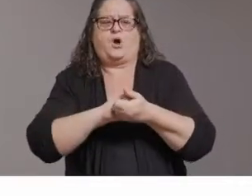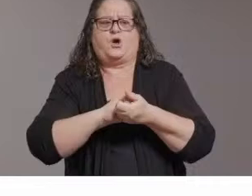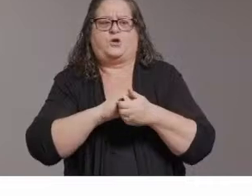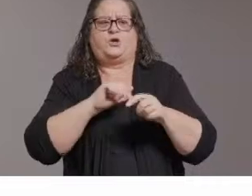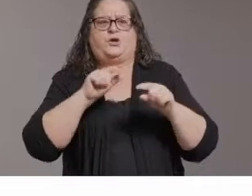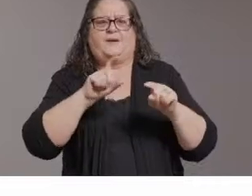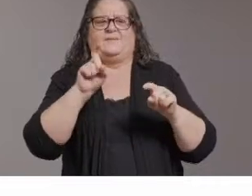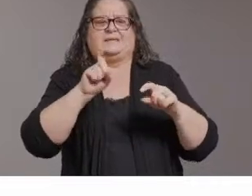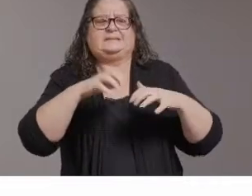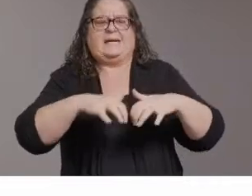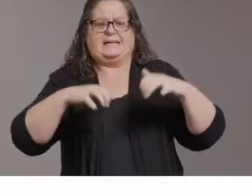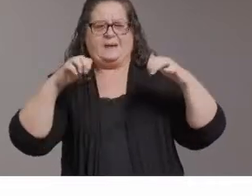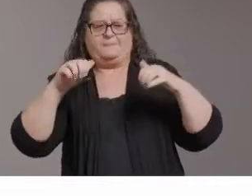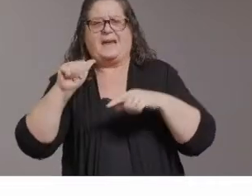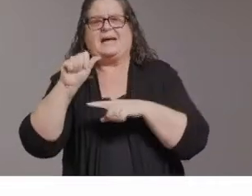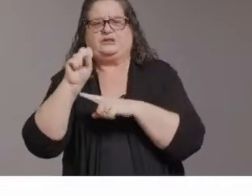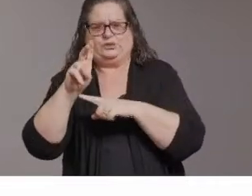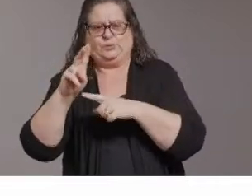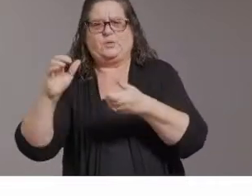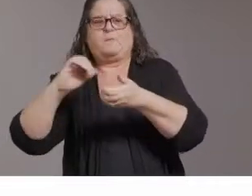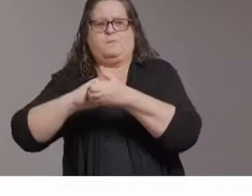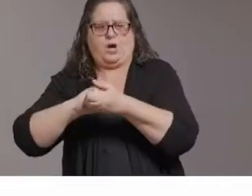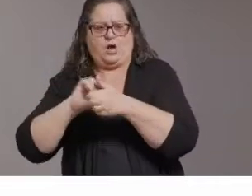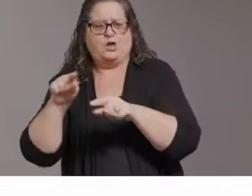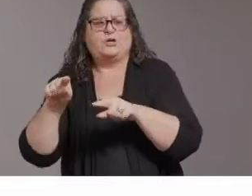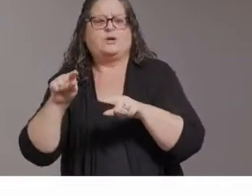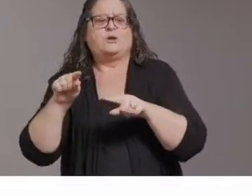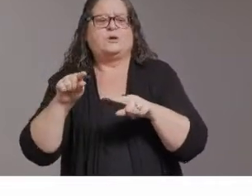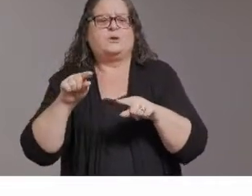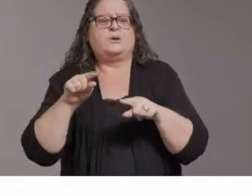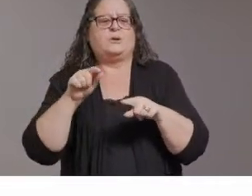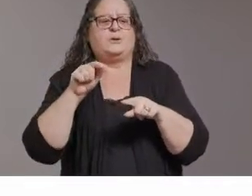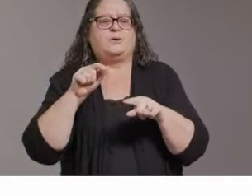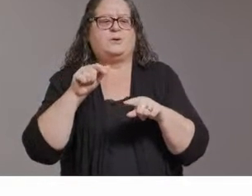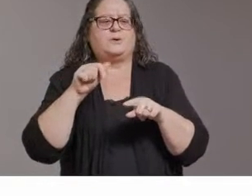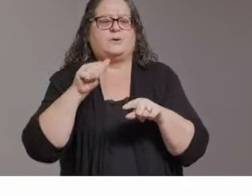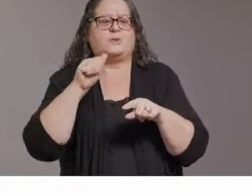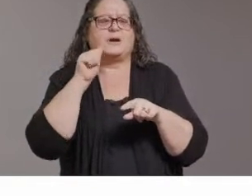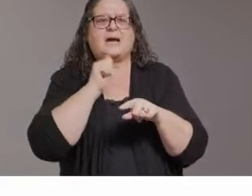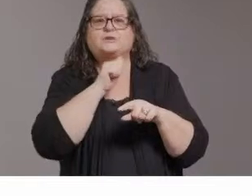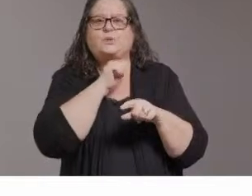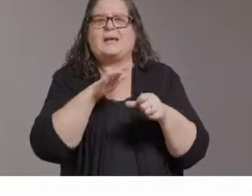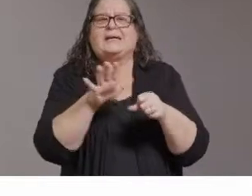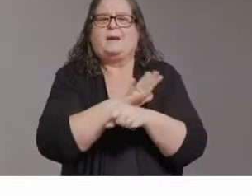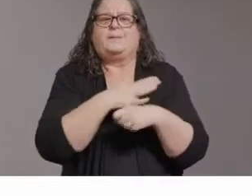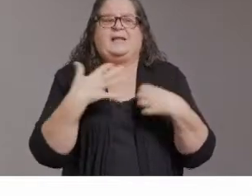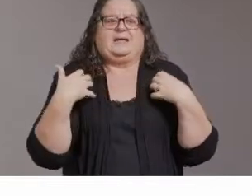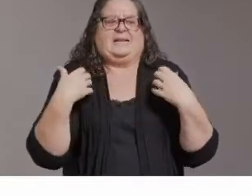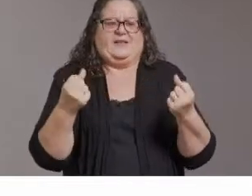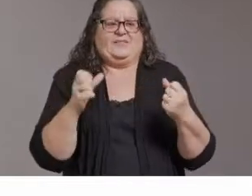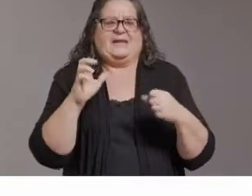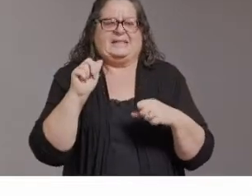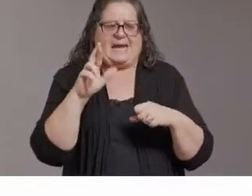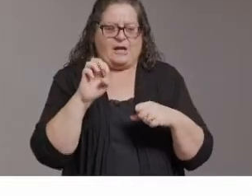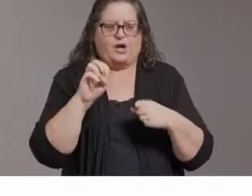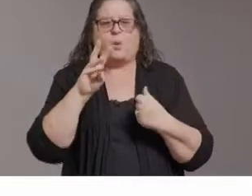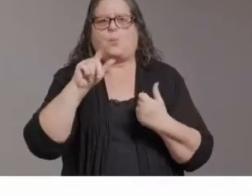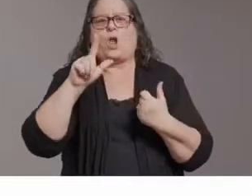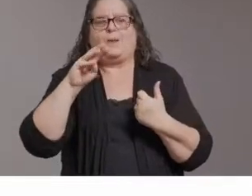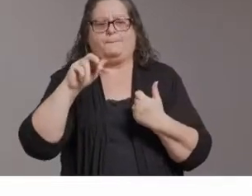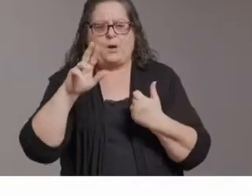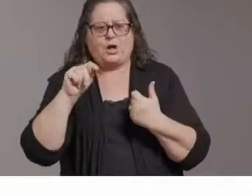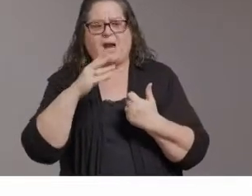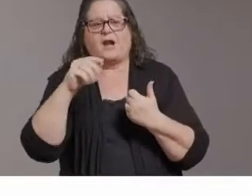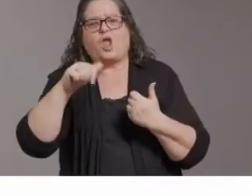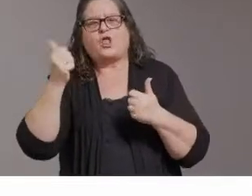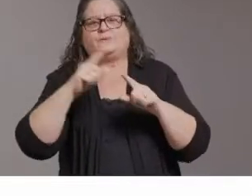State University, Arizona Complete Health, Walmart, and then other state partners. And the Glendale pod